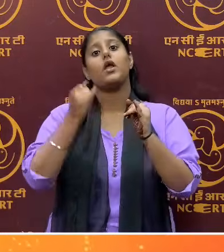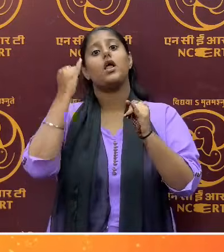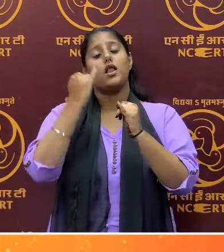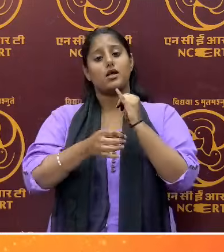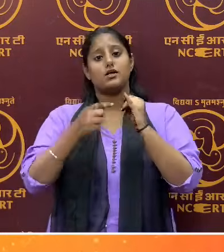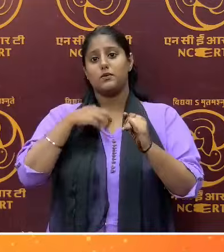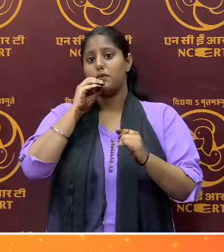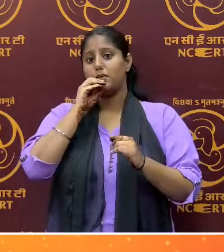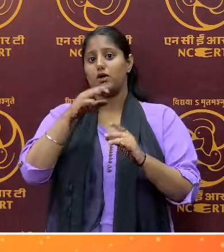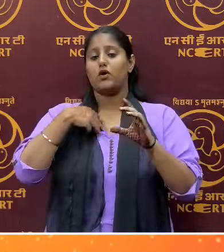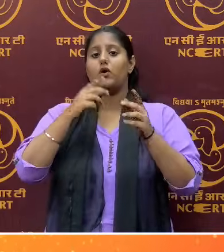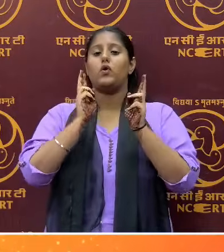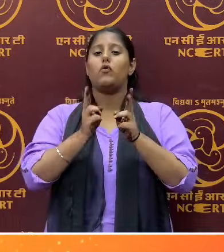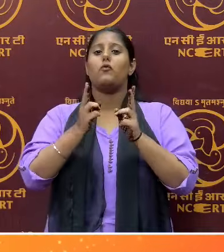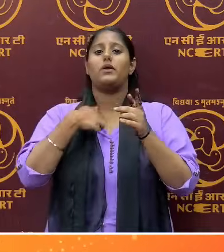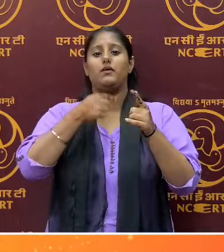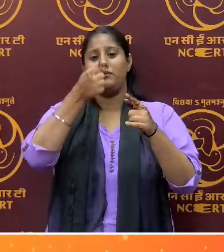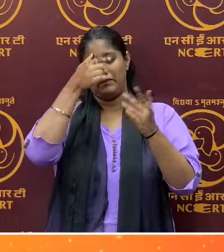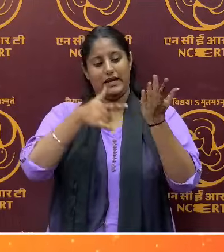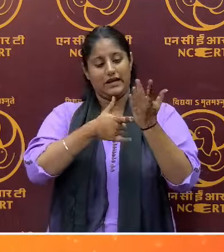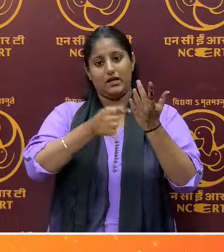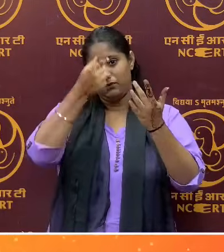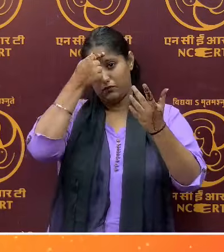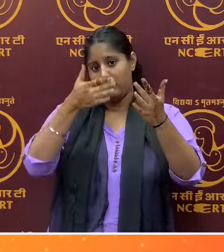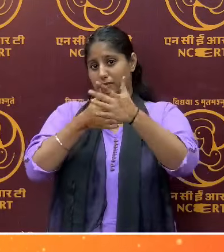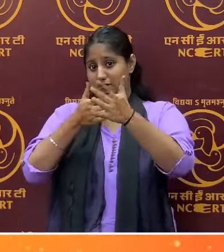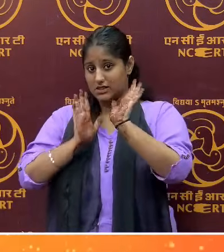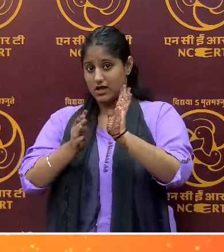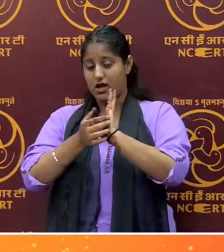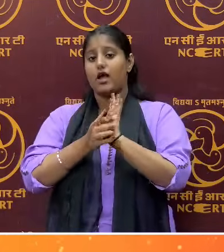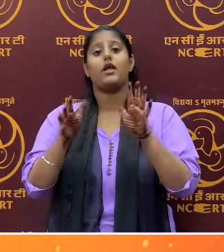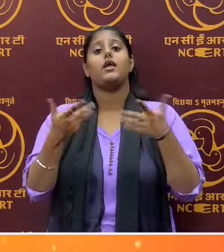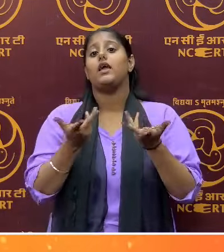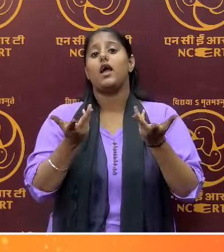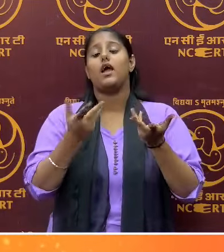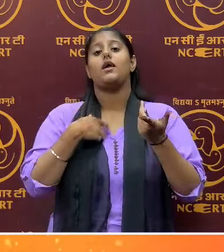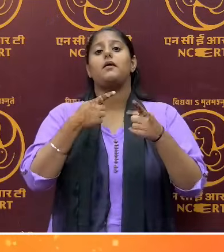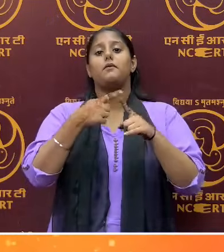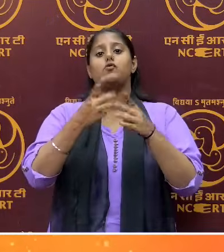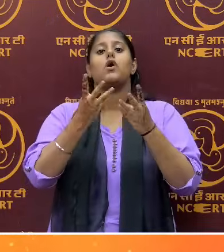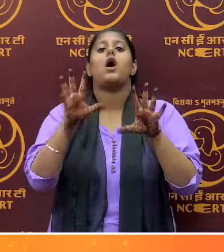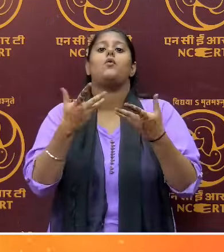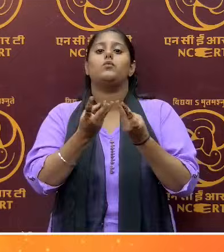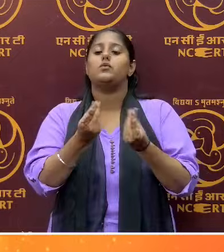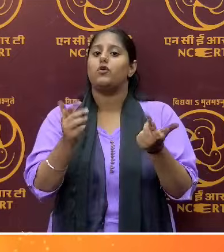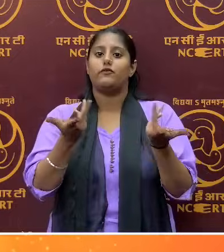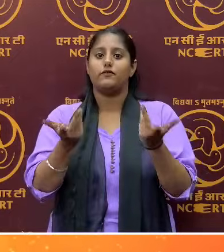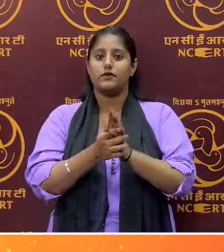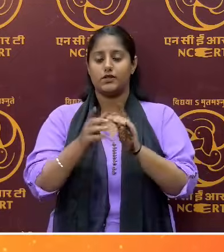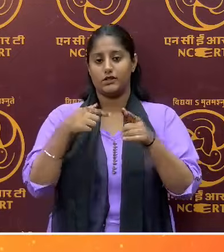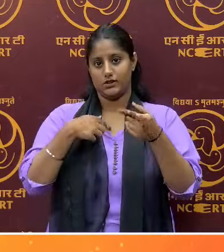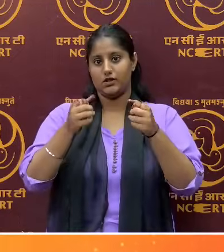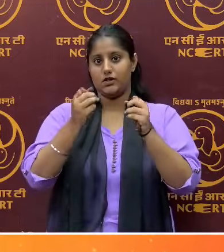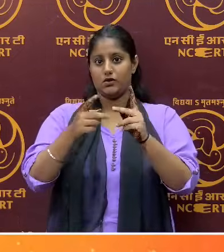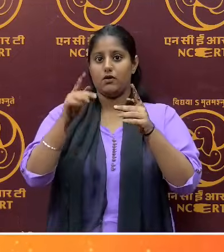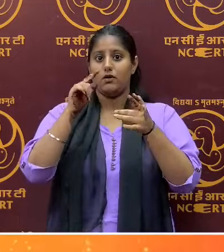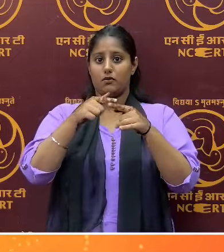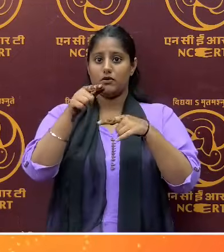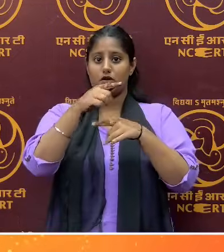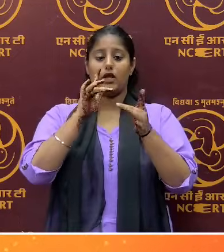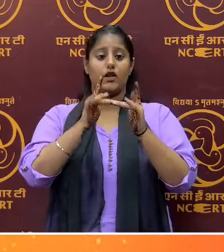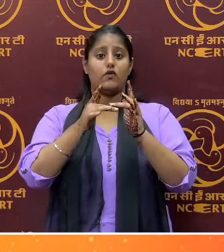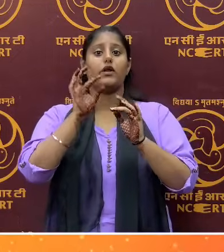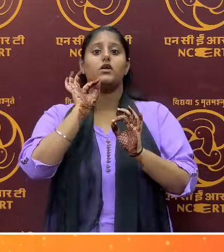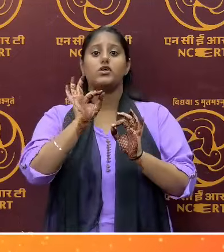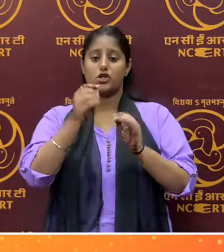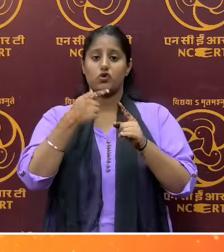about common technical issues and certain resolutions. And let me tell you, it's very important to have good internet connection while you are using